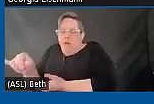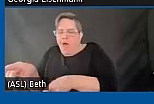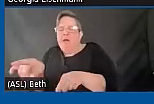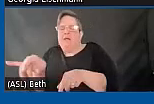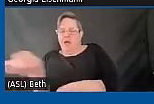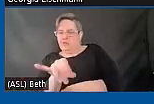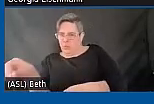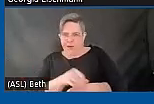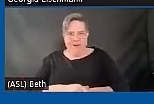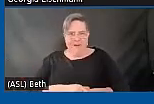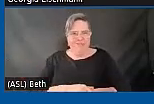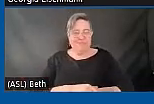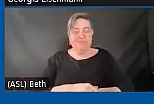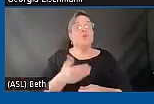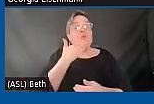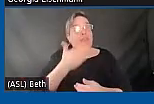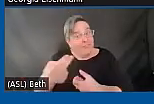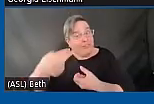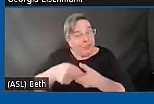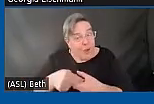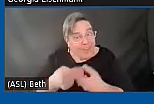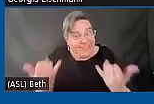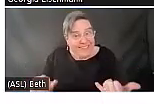so much for joining. Next slide.